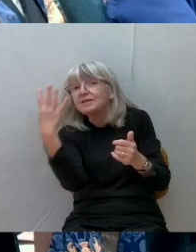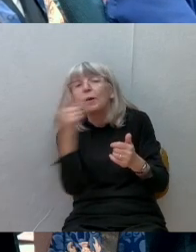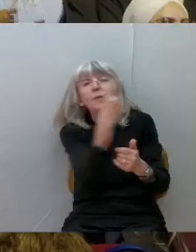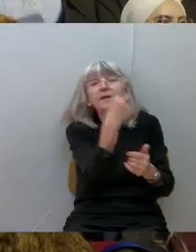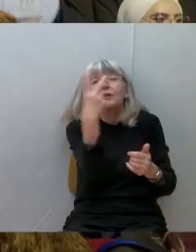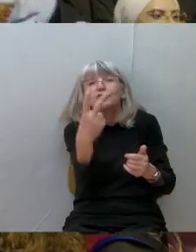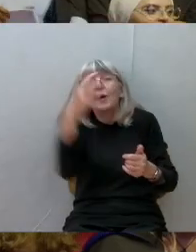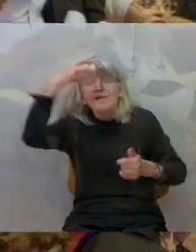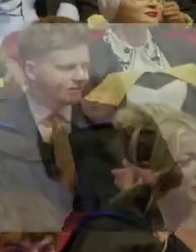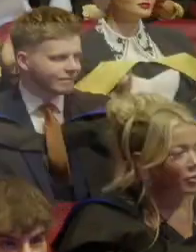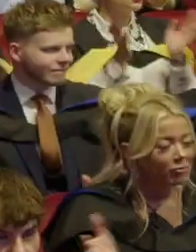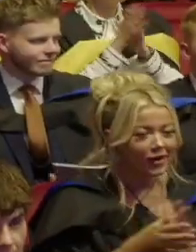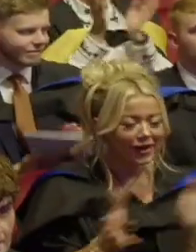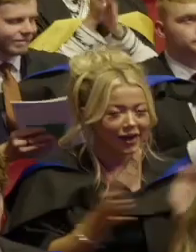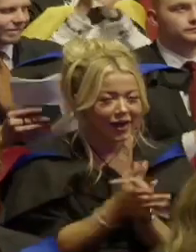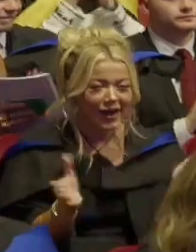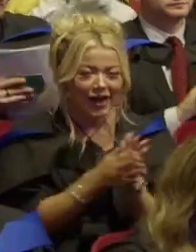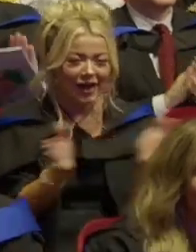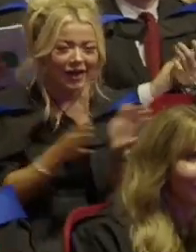two, and three.